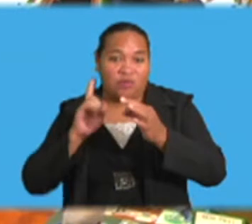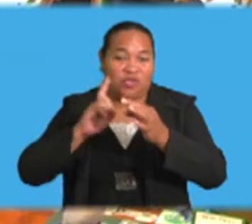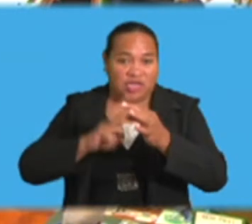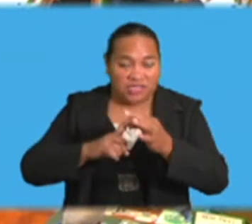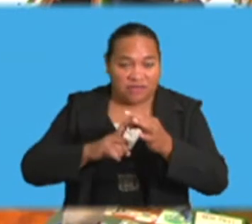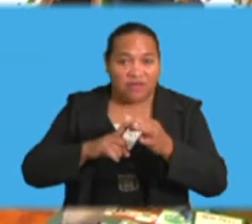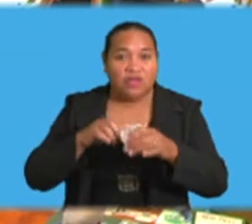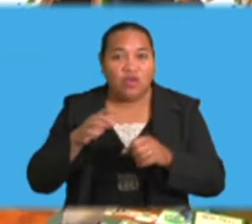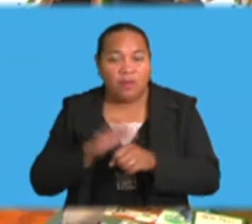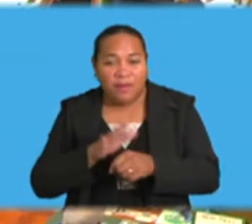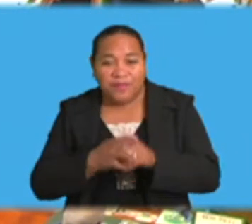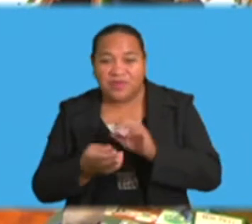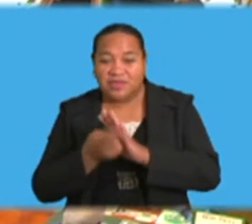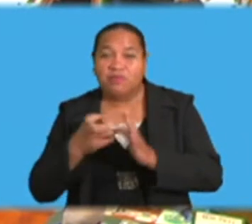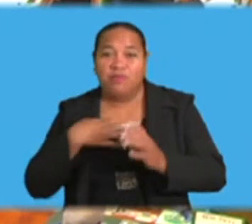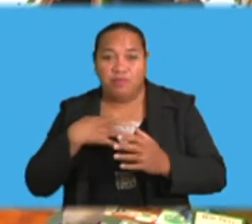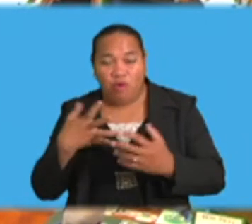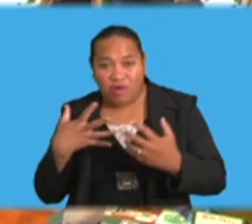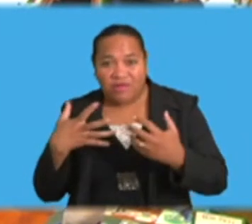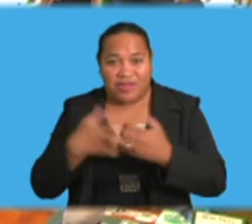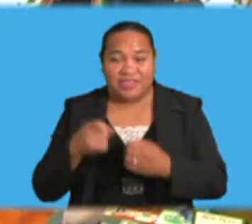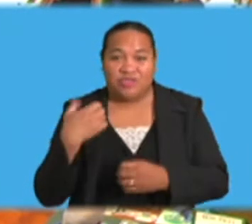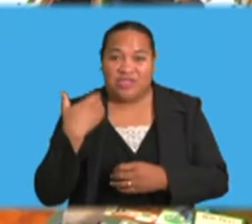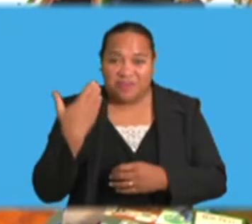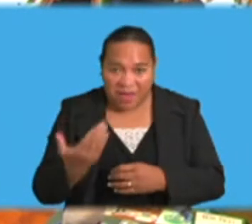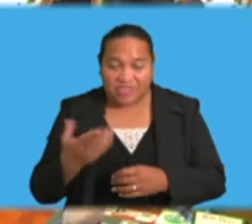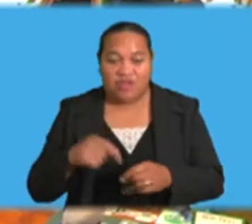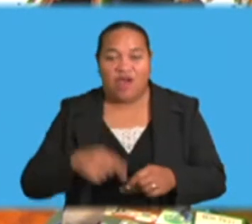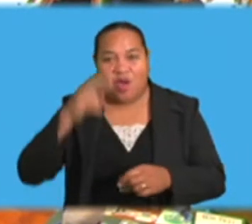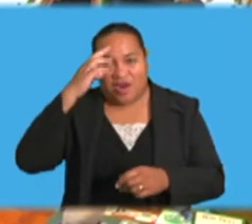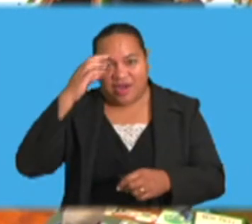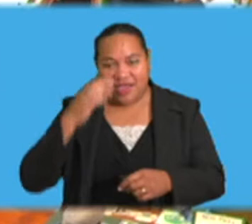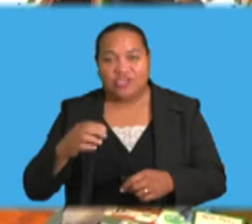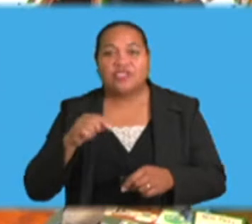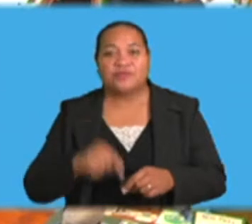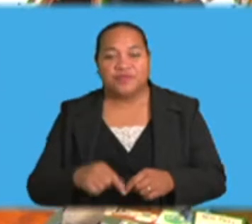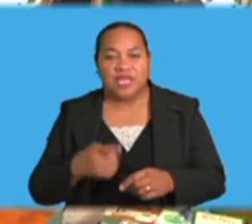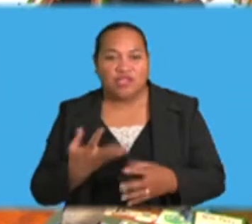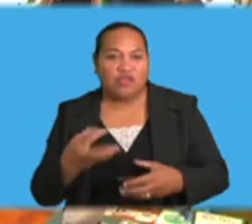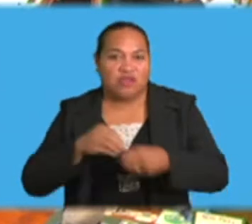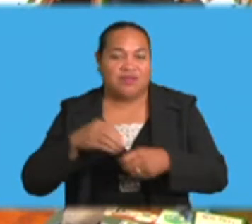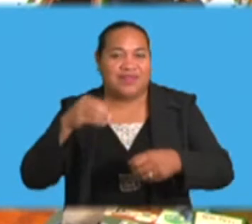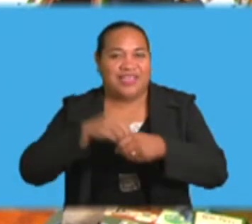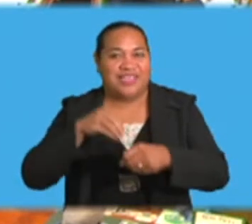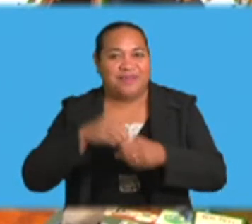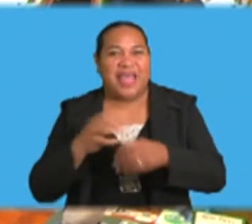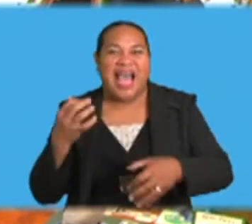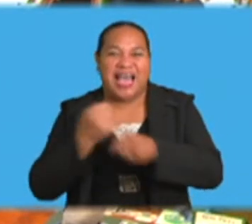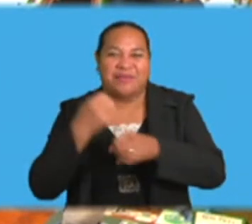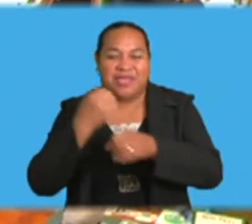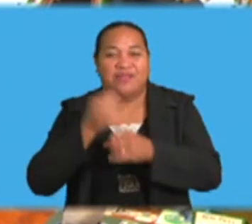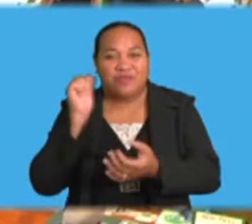then current Constitution more relevant to the demands of the nation and to incorporate an updated Bill of Rights, as well